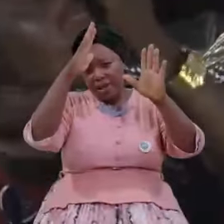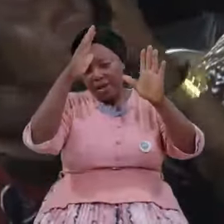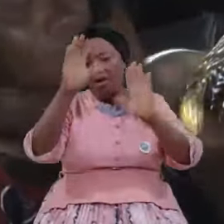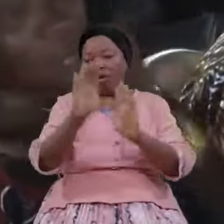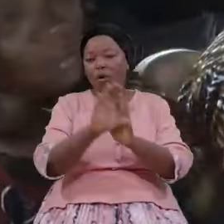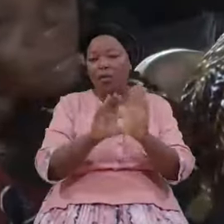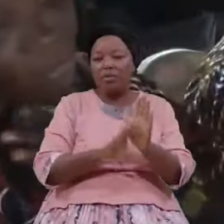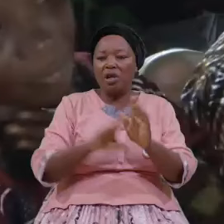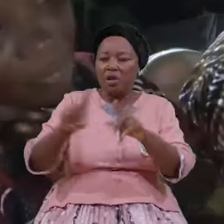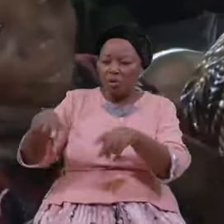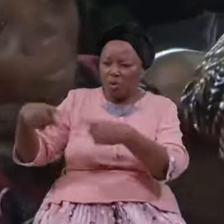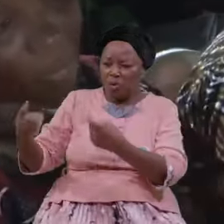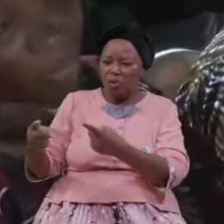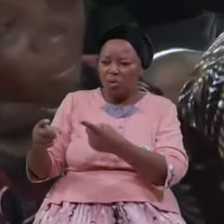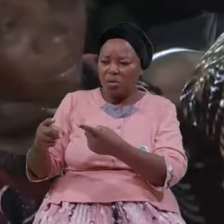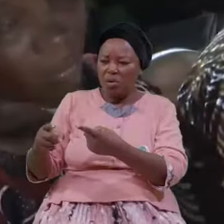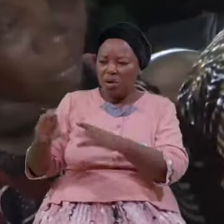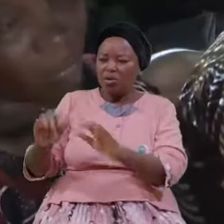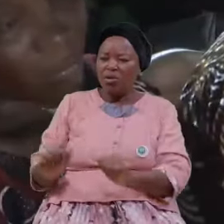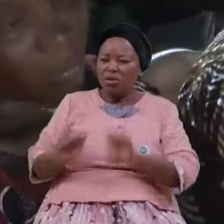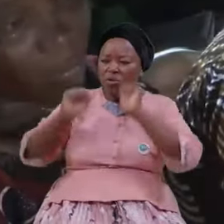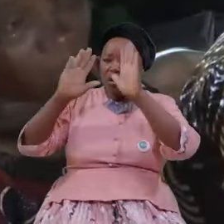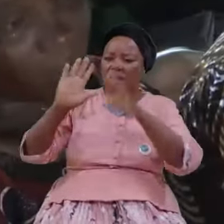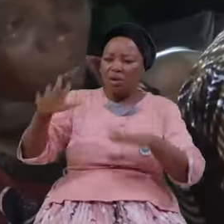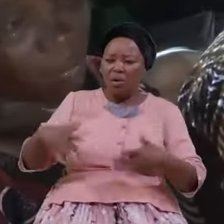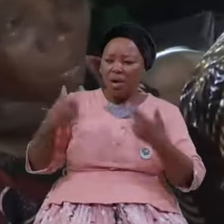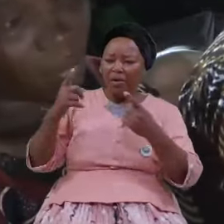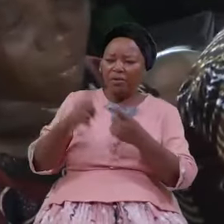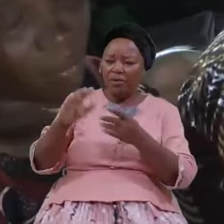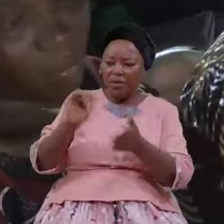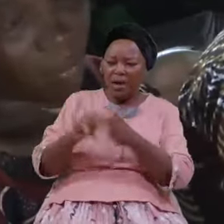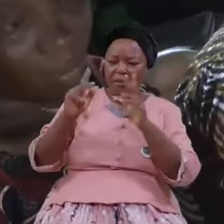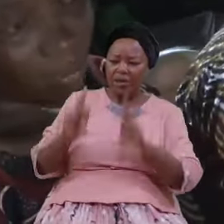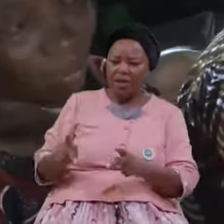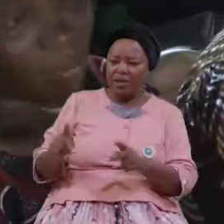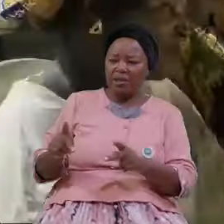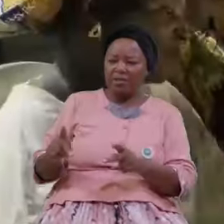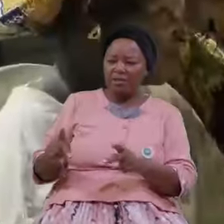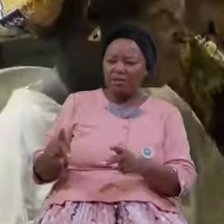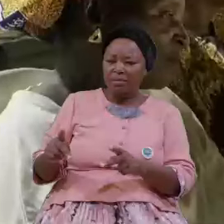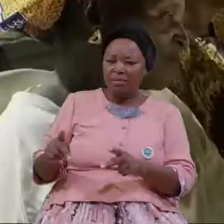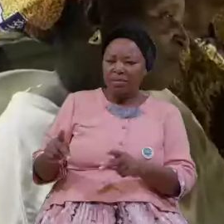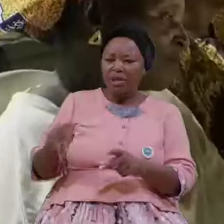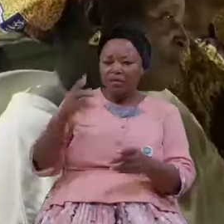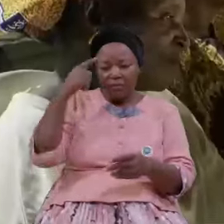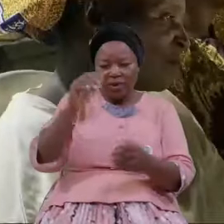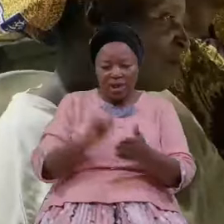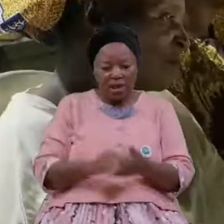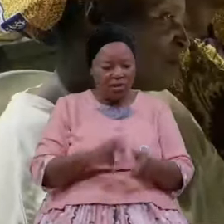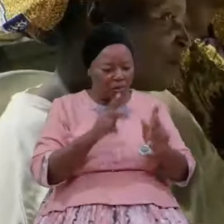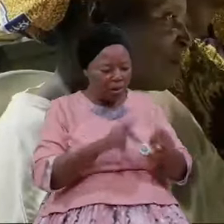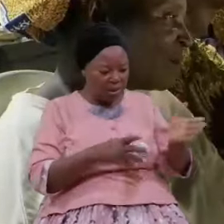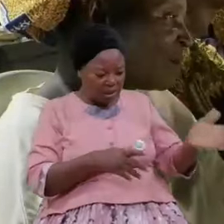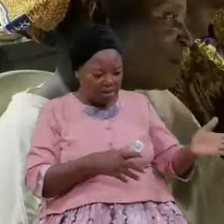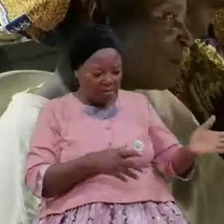lay your life down for that individual there, for that individual there, for